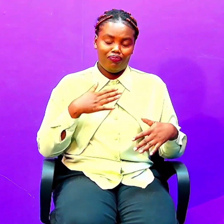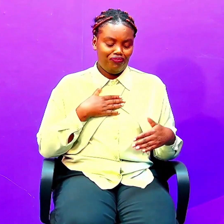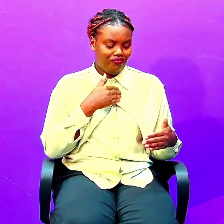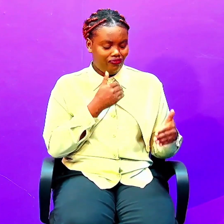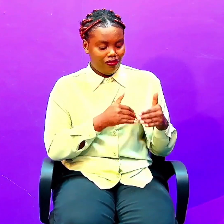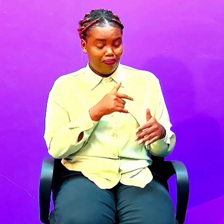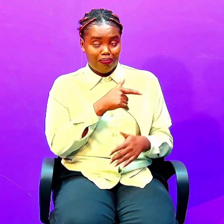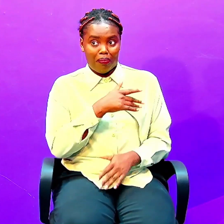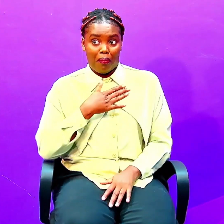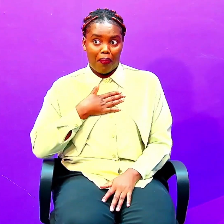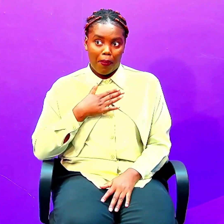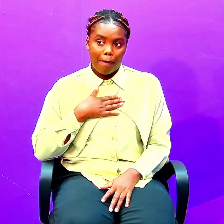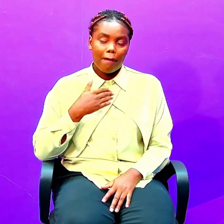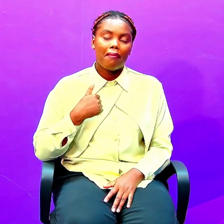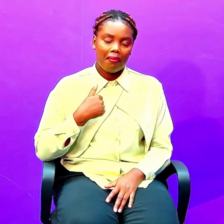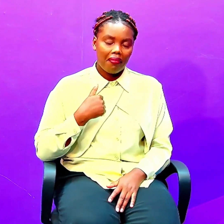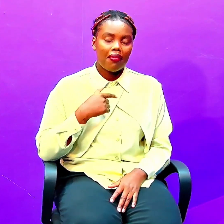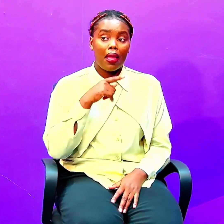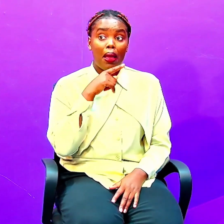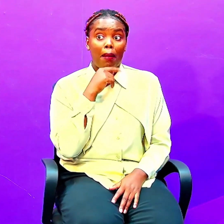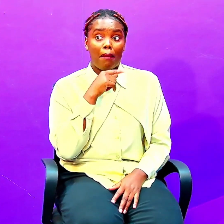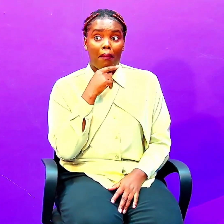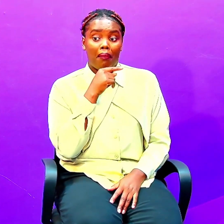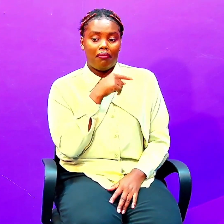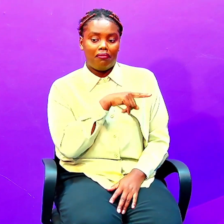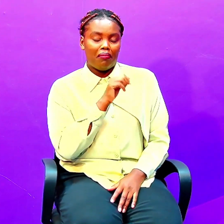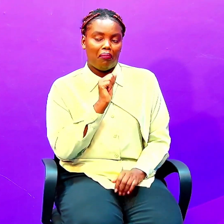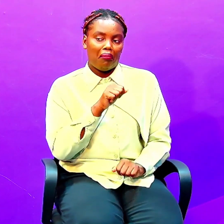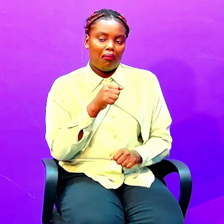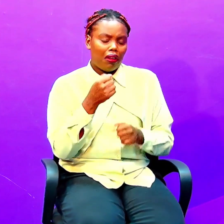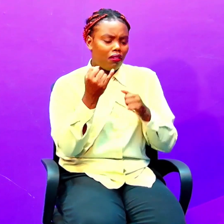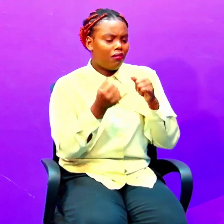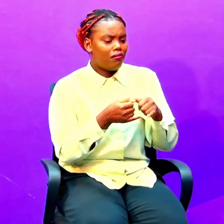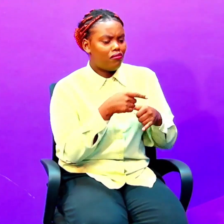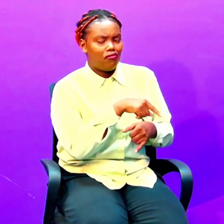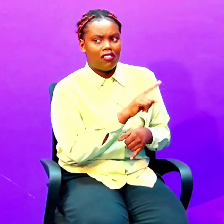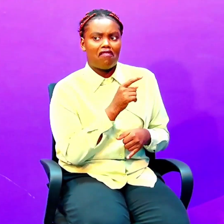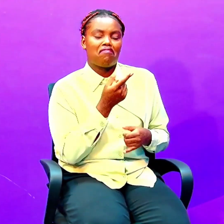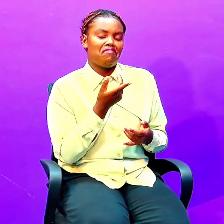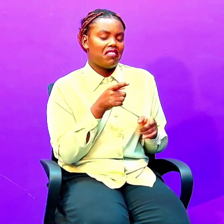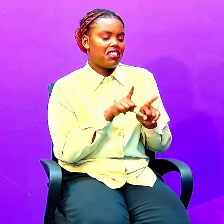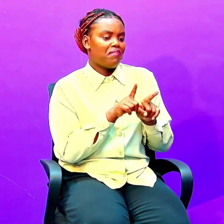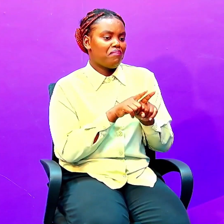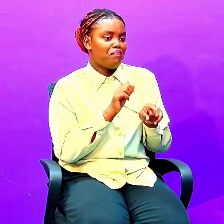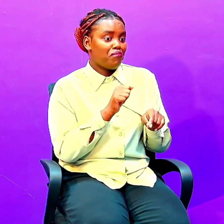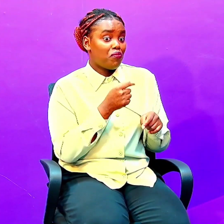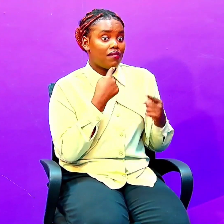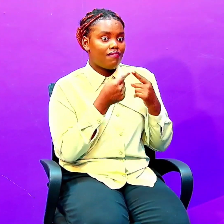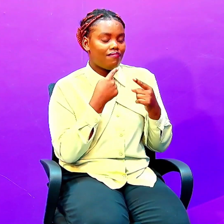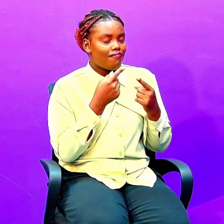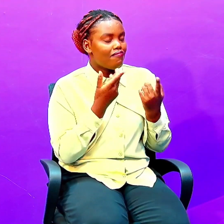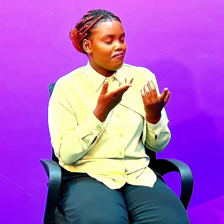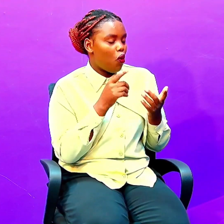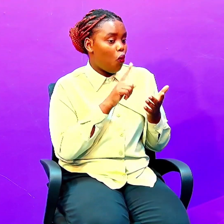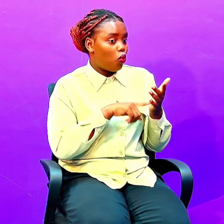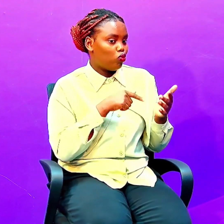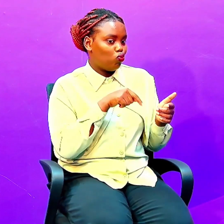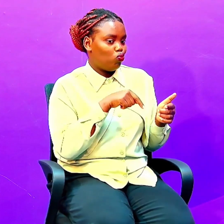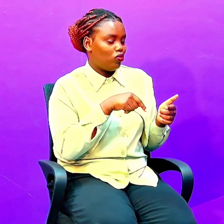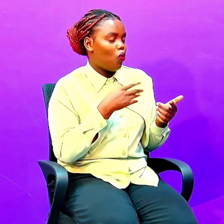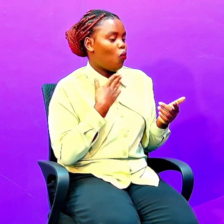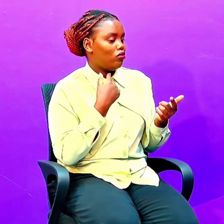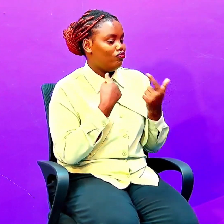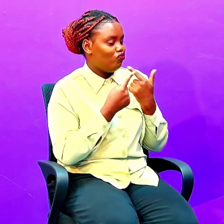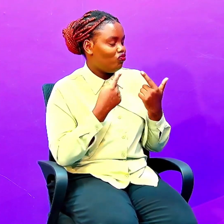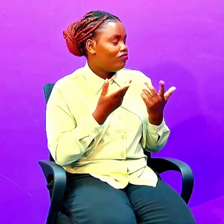And today I'm very excited because, as you can see, we have a guest with me today. I want him